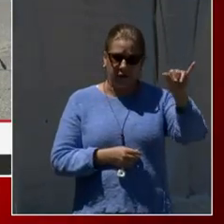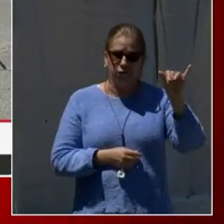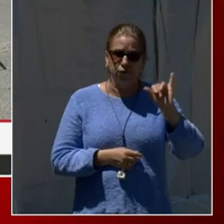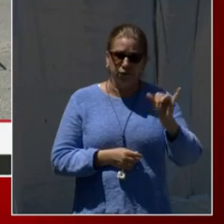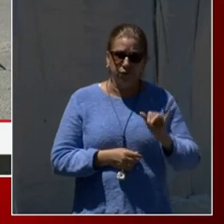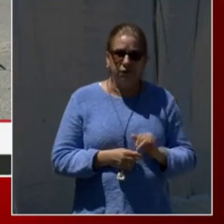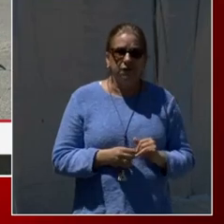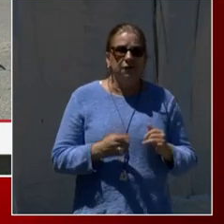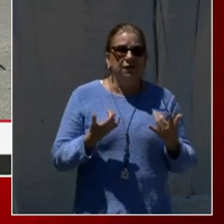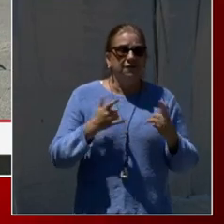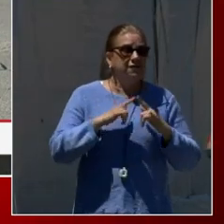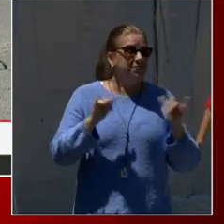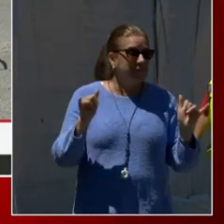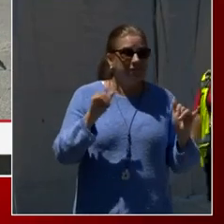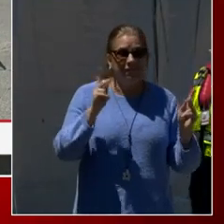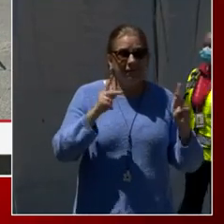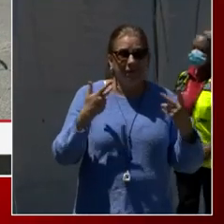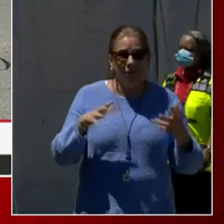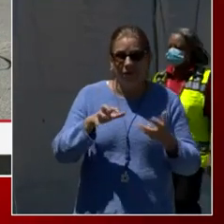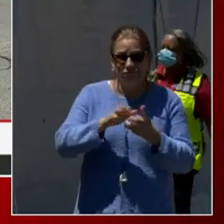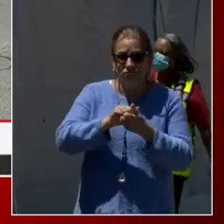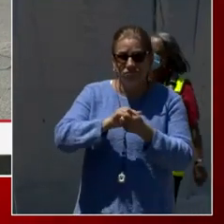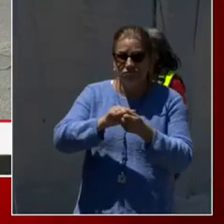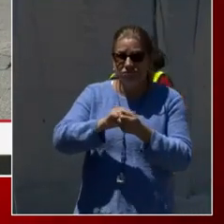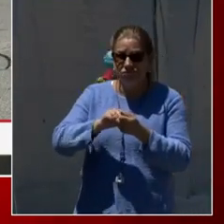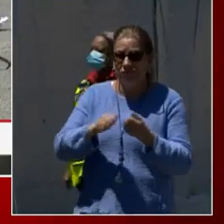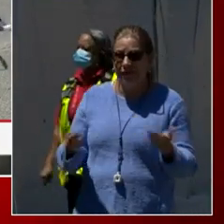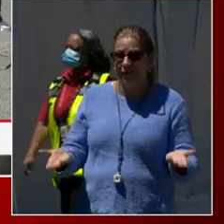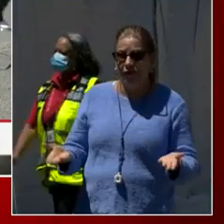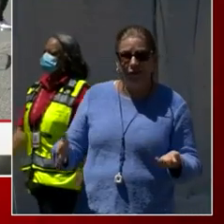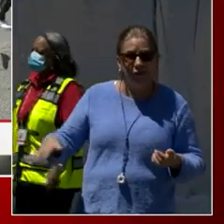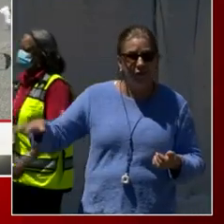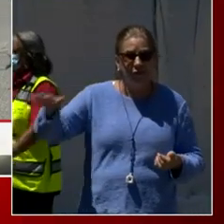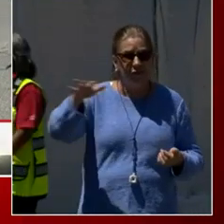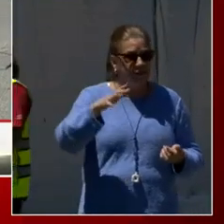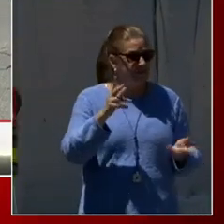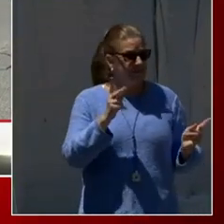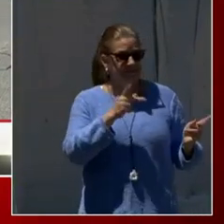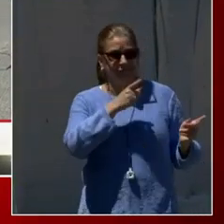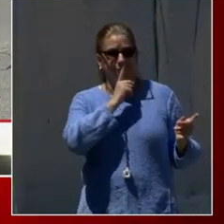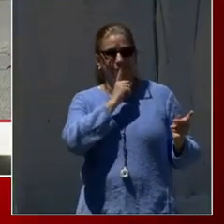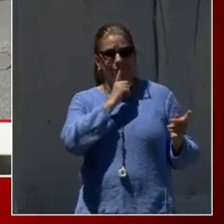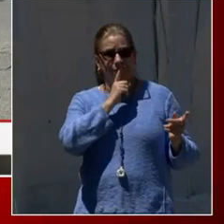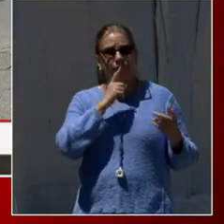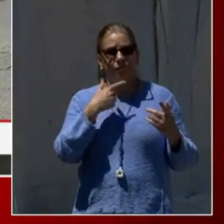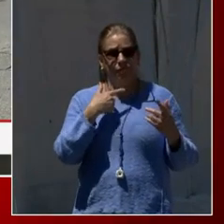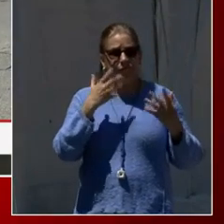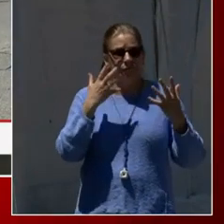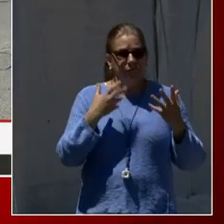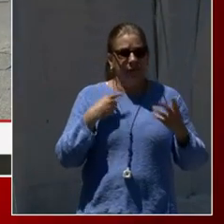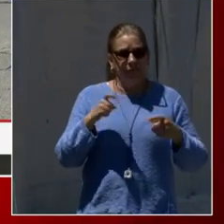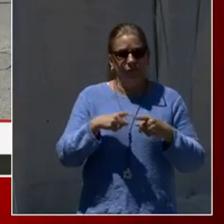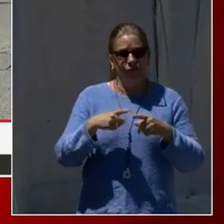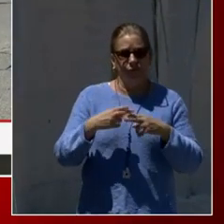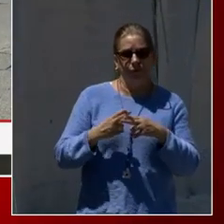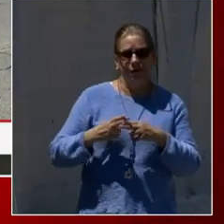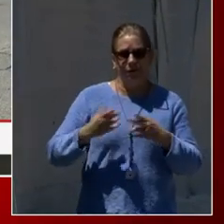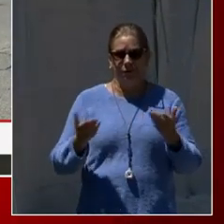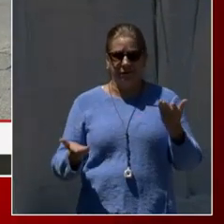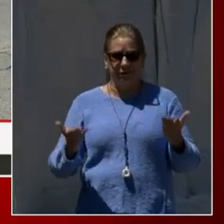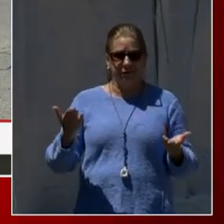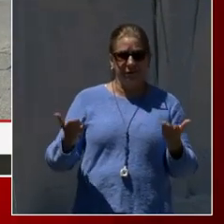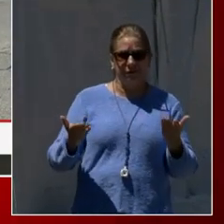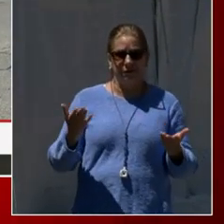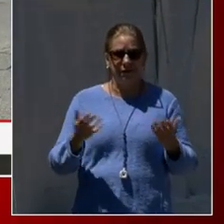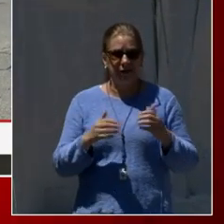up. So I think that is what we are managing. But if you ask me how I'm doing, I'm very